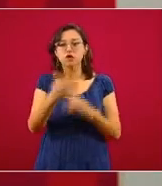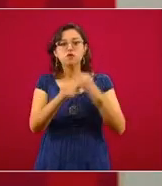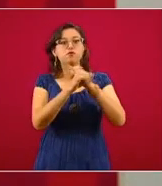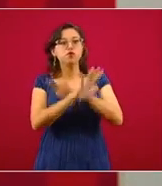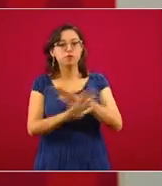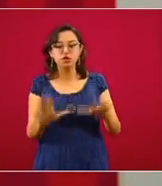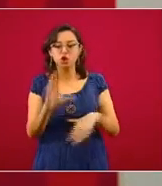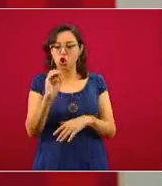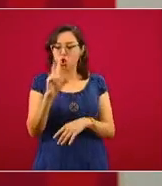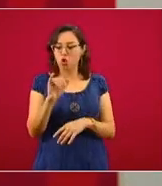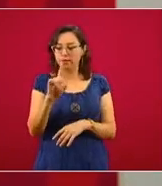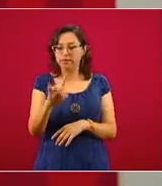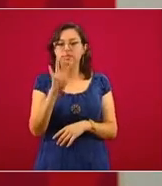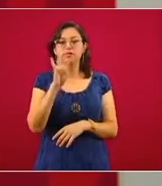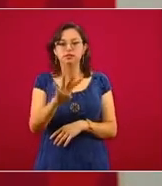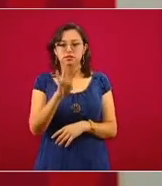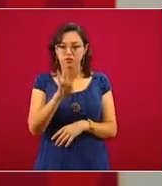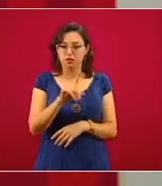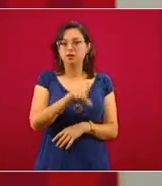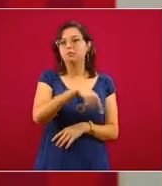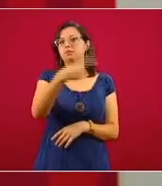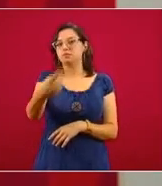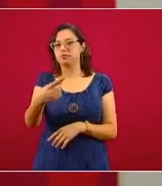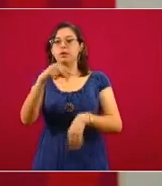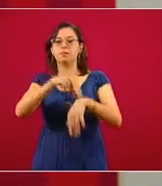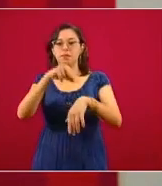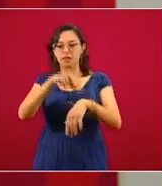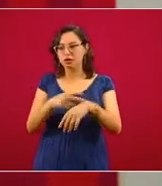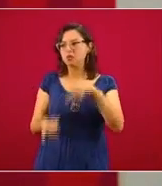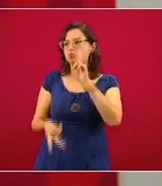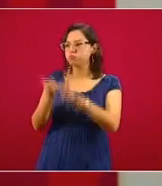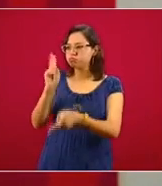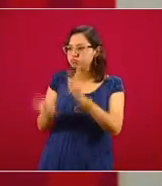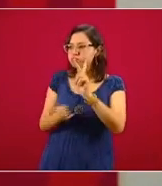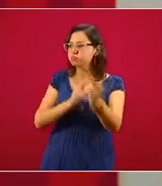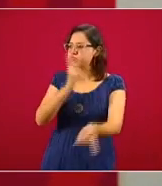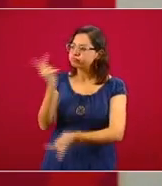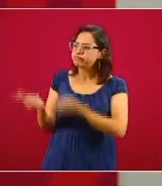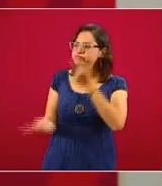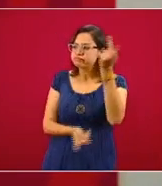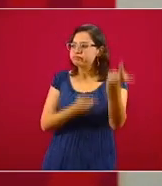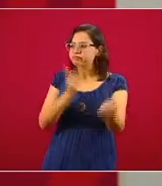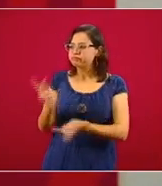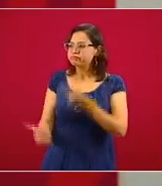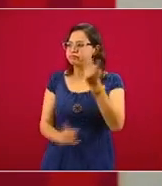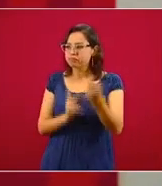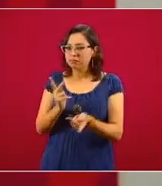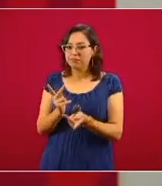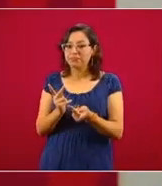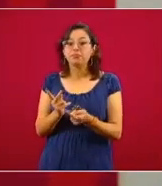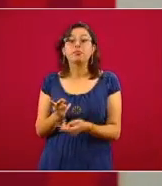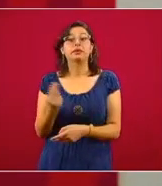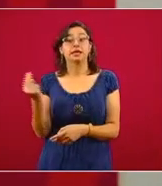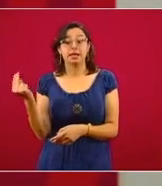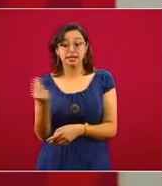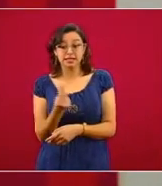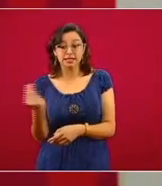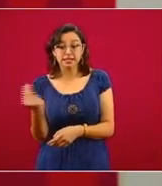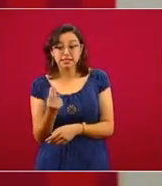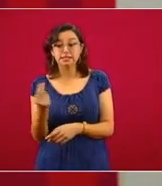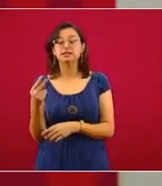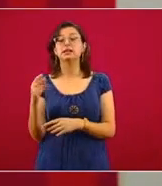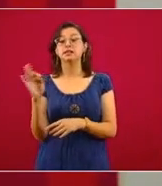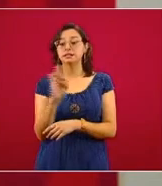sobre information on COVID COVID-19, se le pasa a 19, un you get to médico talk to a y el médico le doctor hace una serie de and they cuestionamientos. give you a Si questionnaire. se requiere, por If you ejemplo, una need an